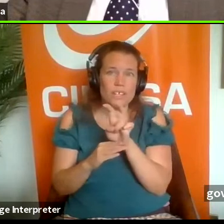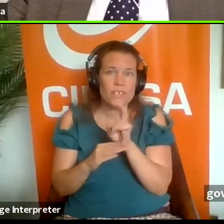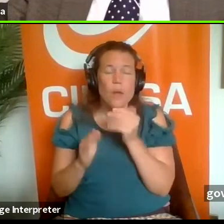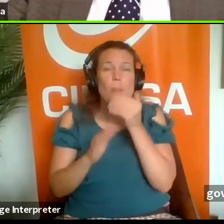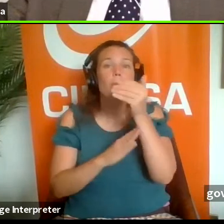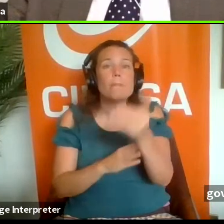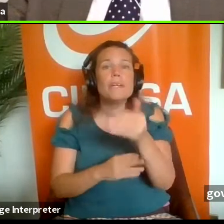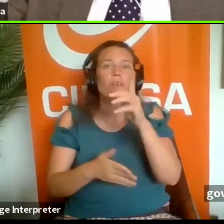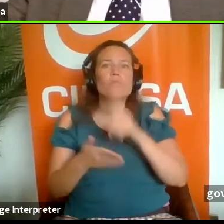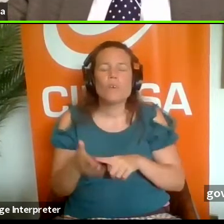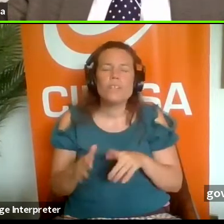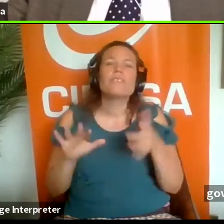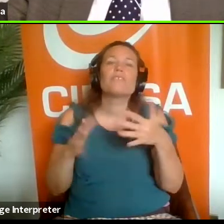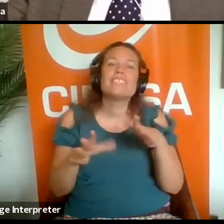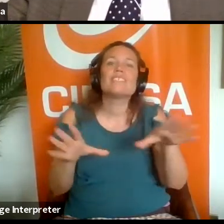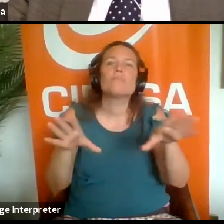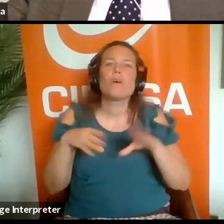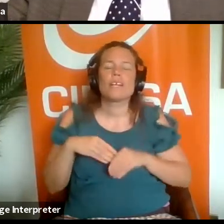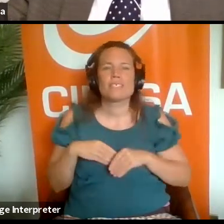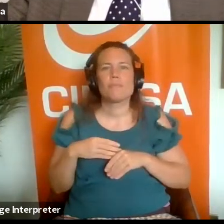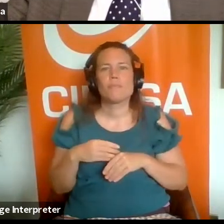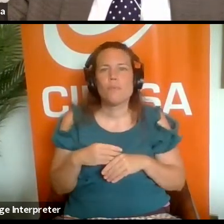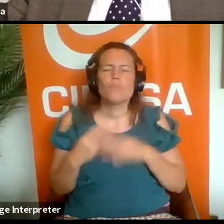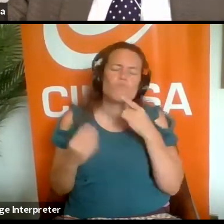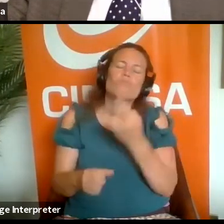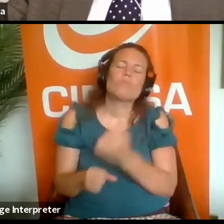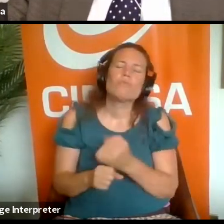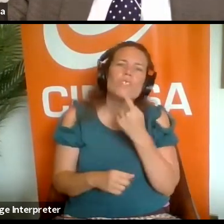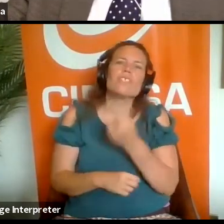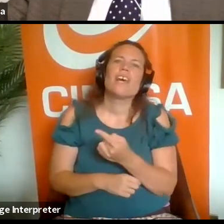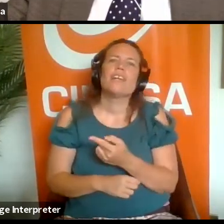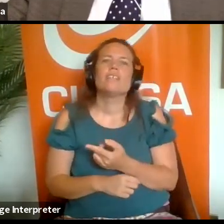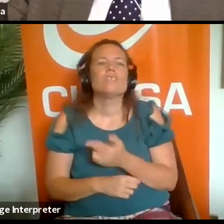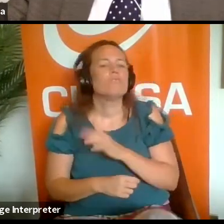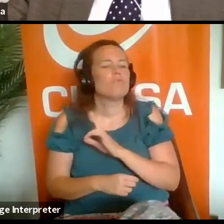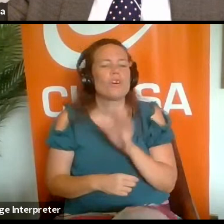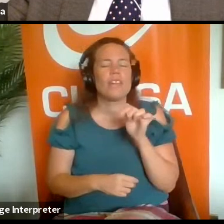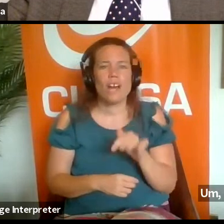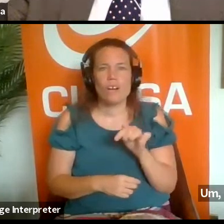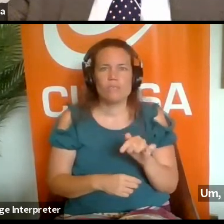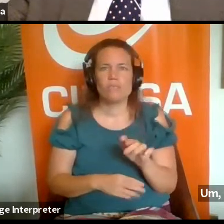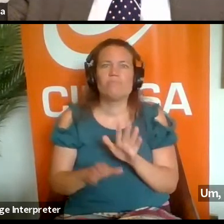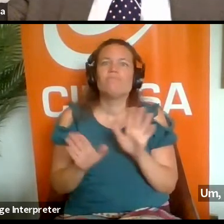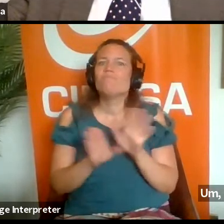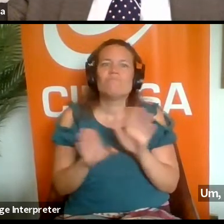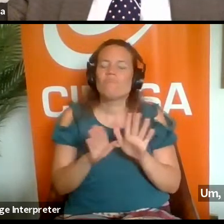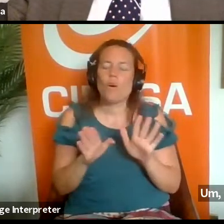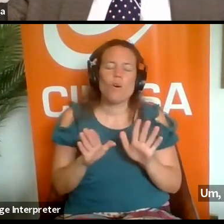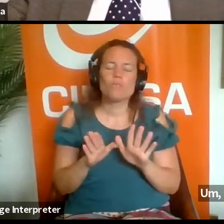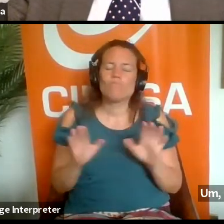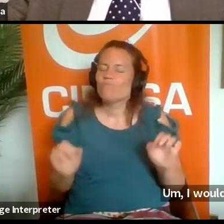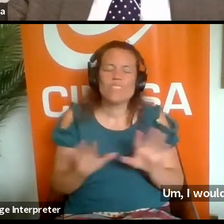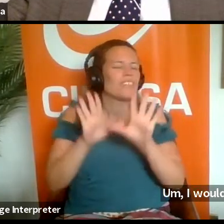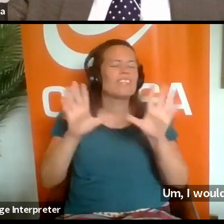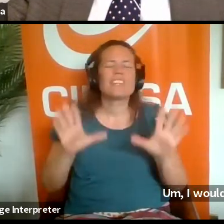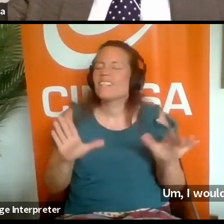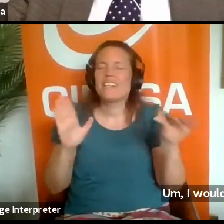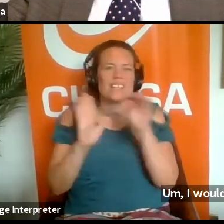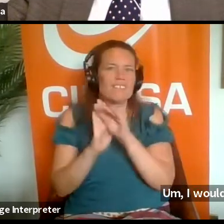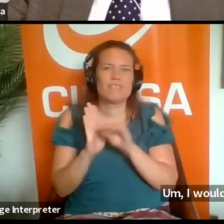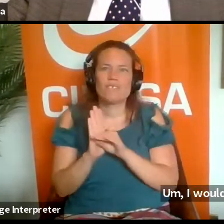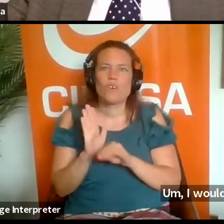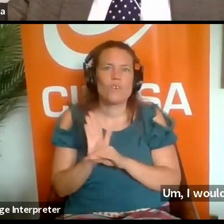acceptable? I would say now they are not such clear rules as such,